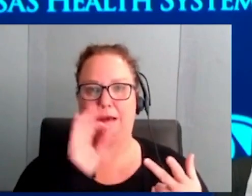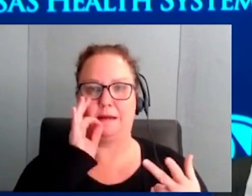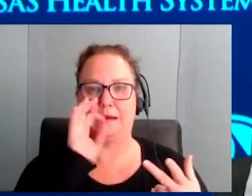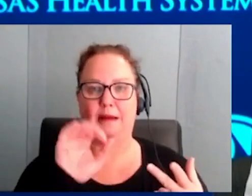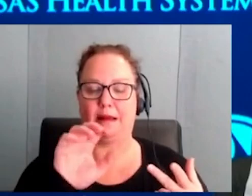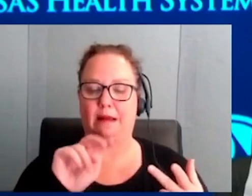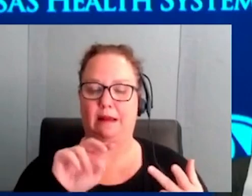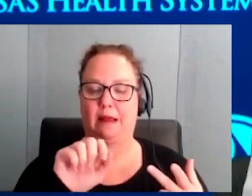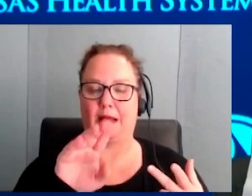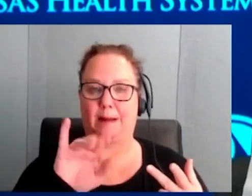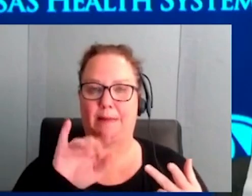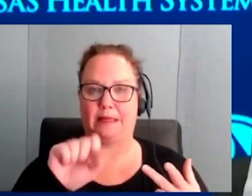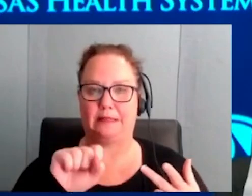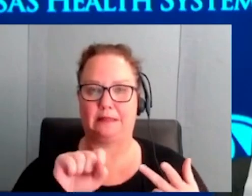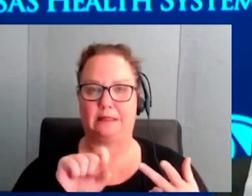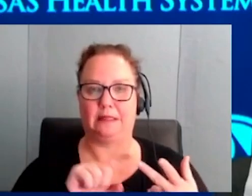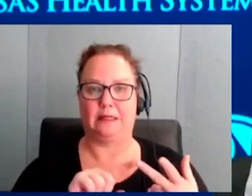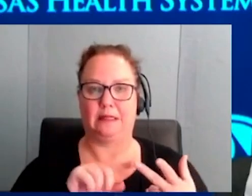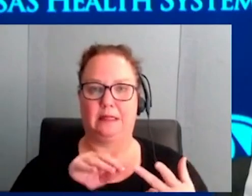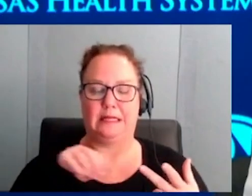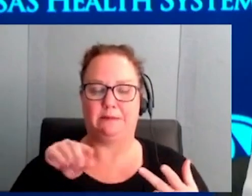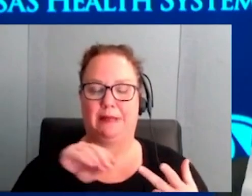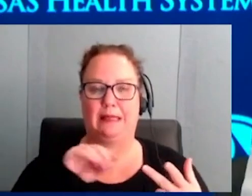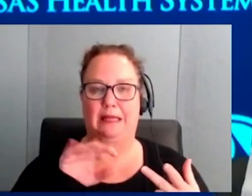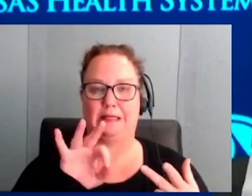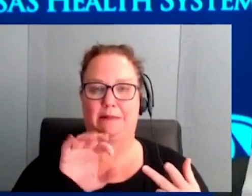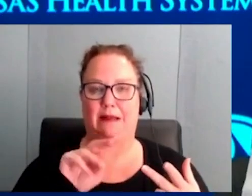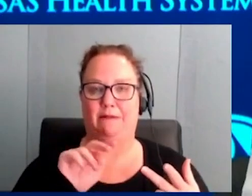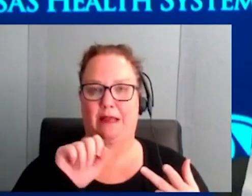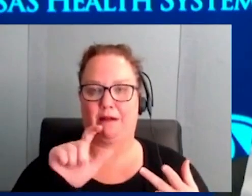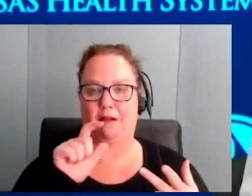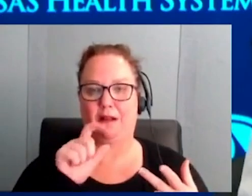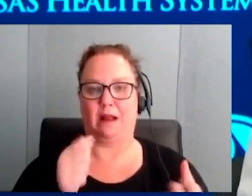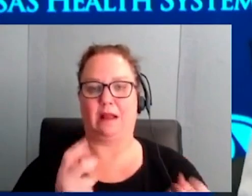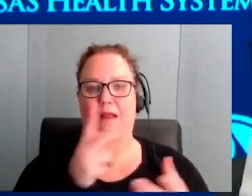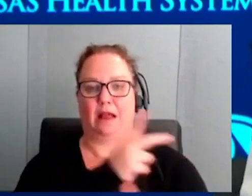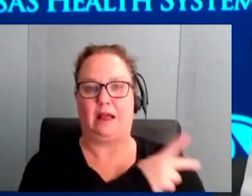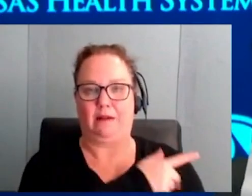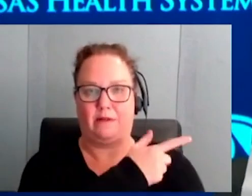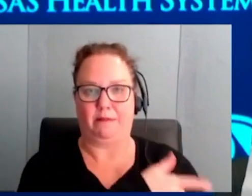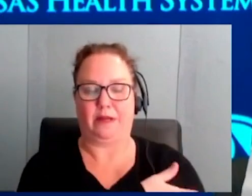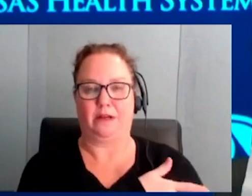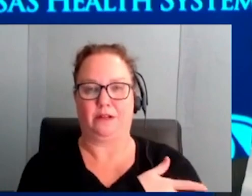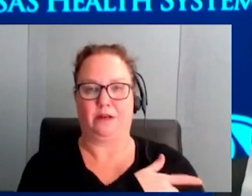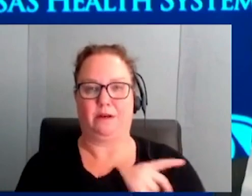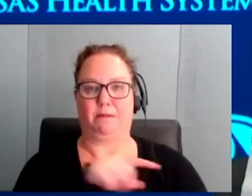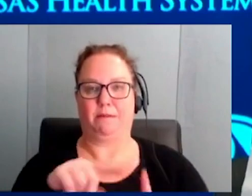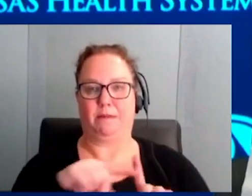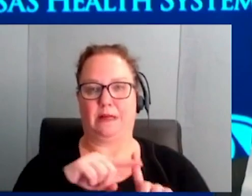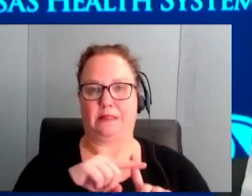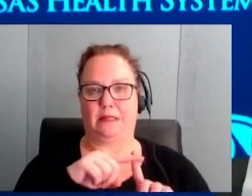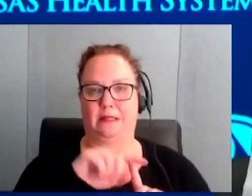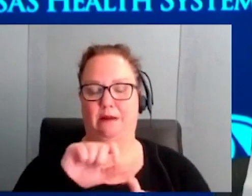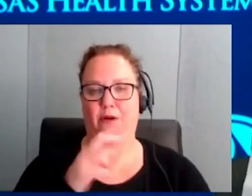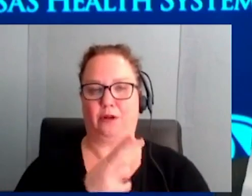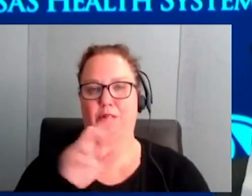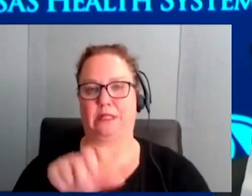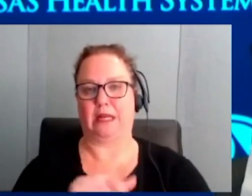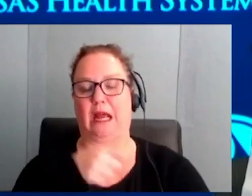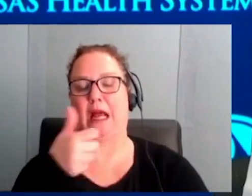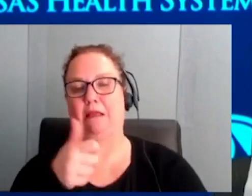out there is being laced by fentanyl. We have had a lot of patients come up fentanyl positive when they were using other drugs, and